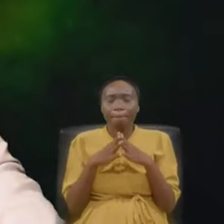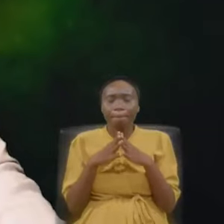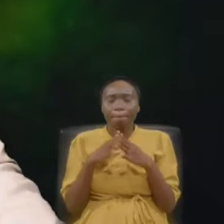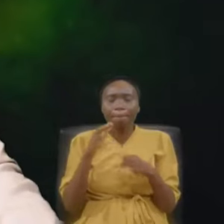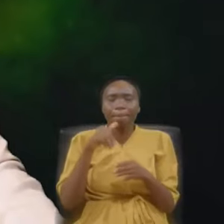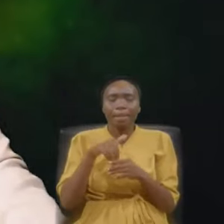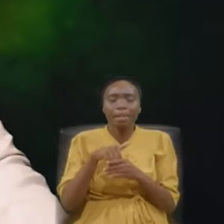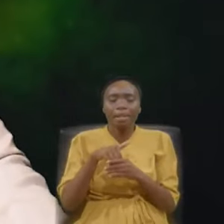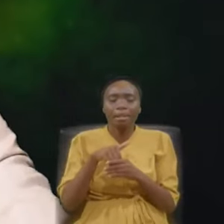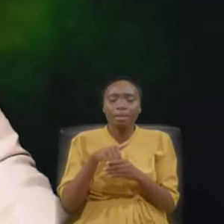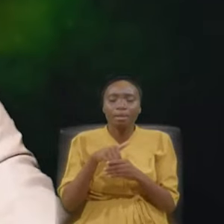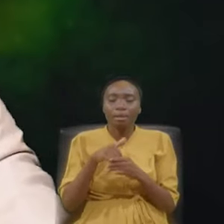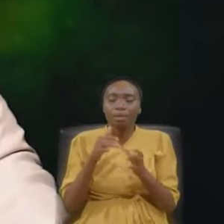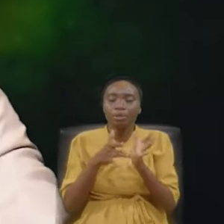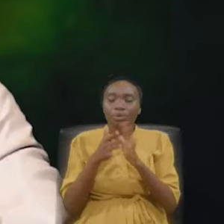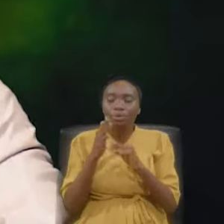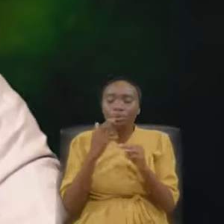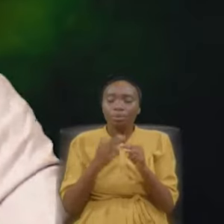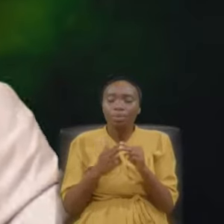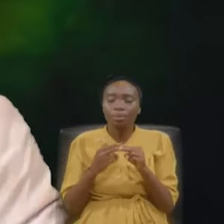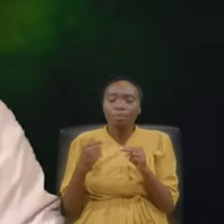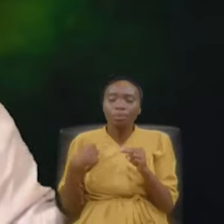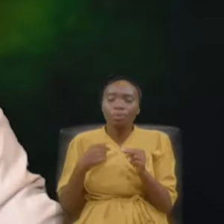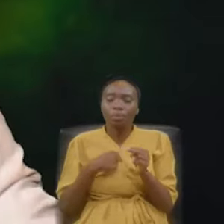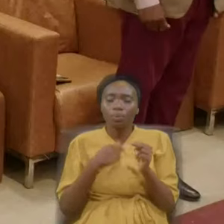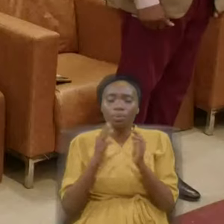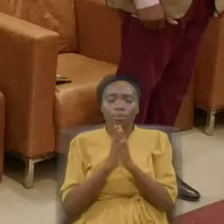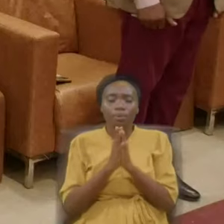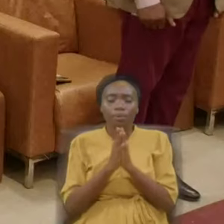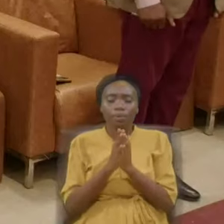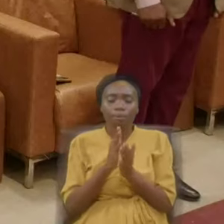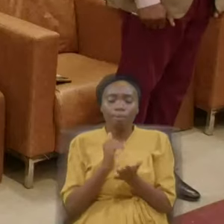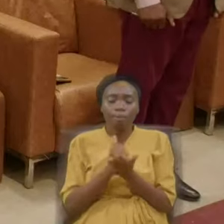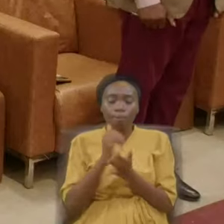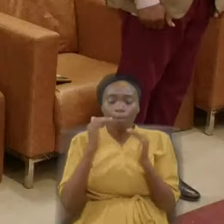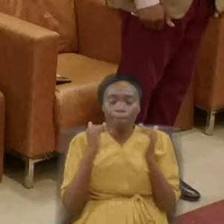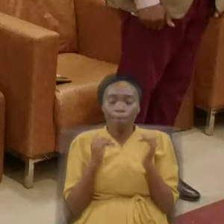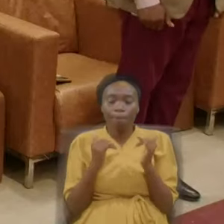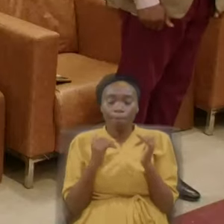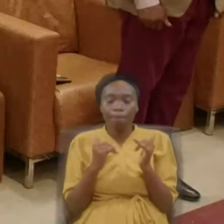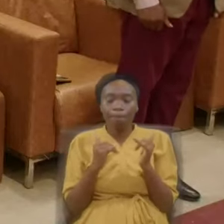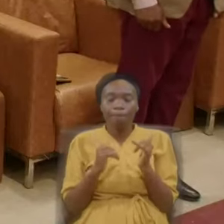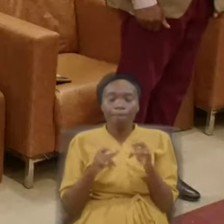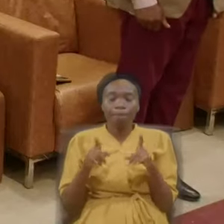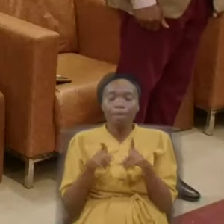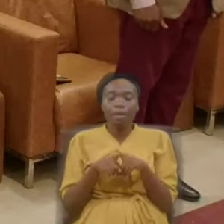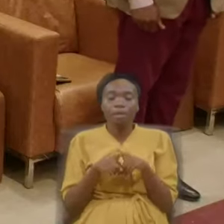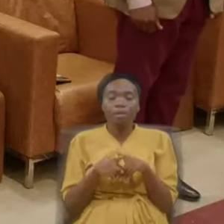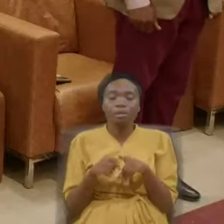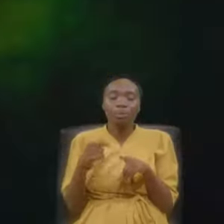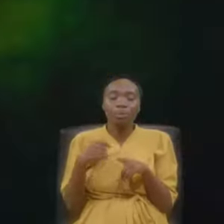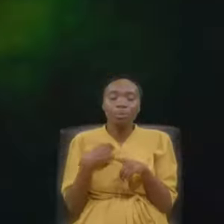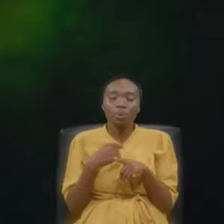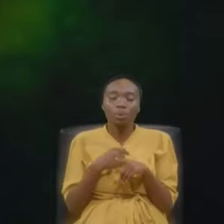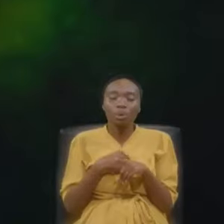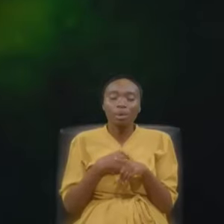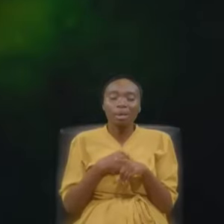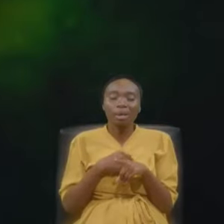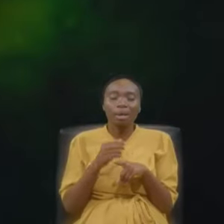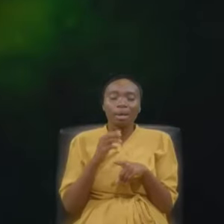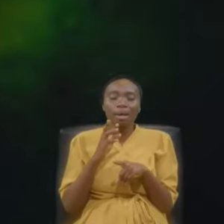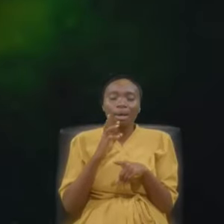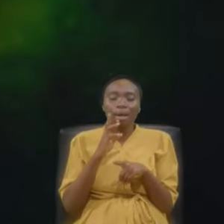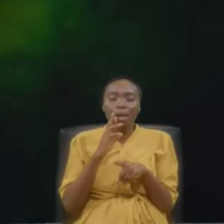In Jesus' name we pray. Now, as we